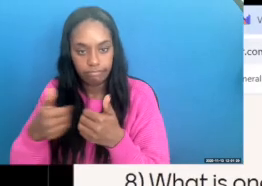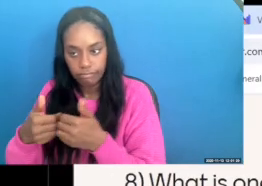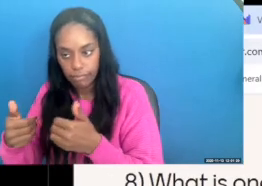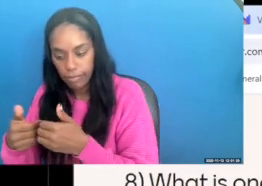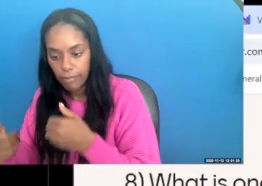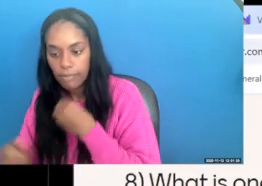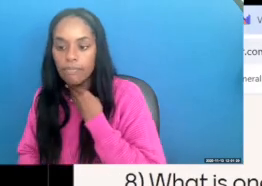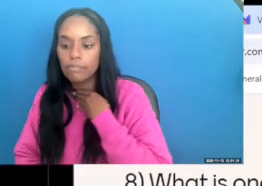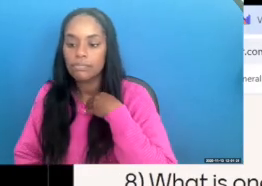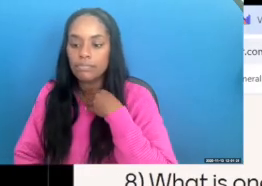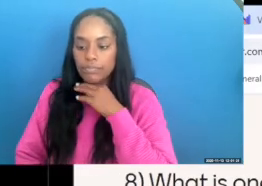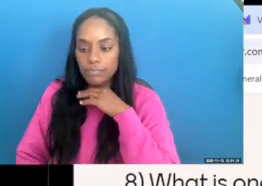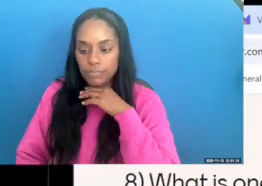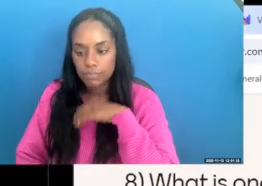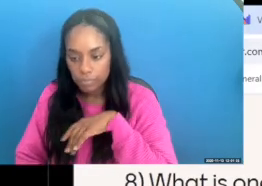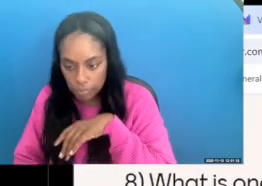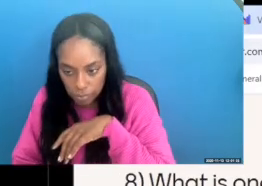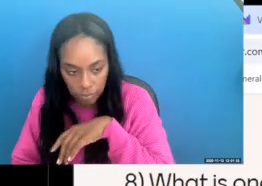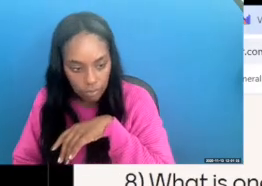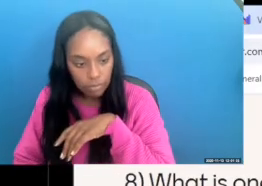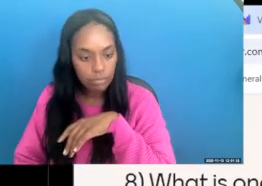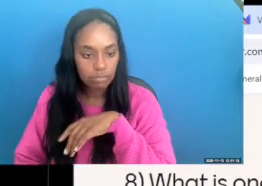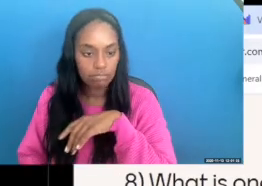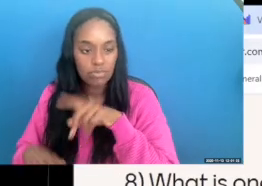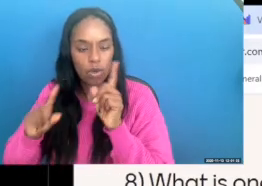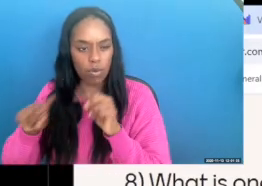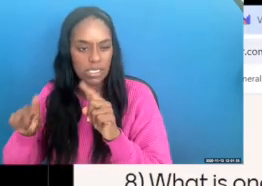See here that information is being sorted by theme.